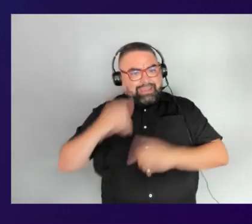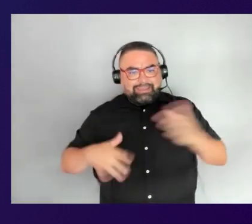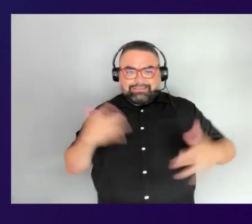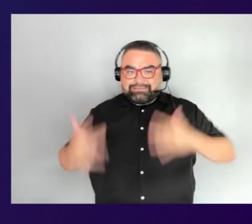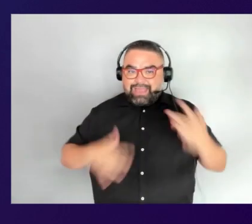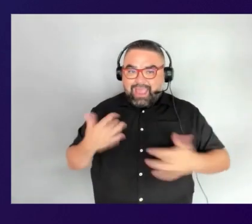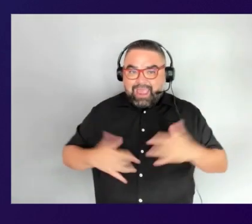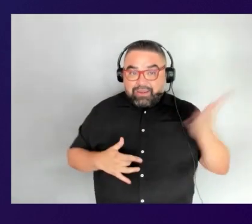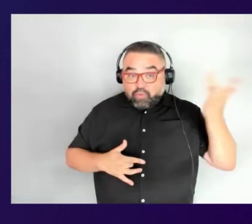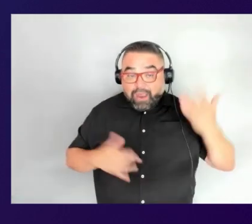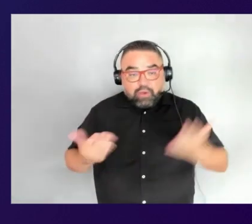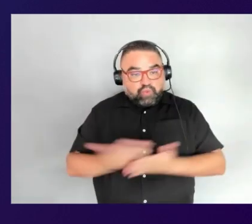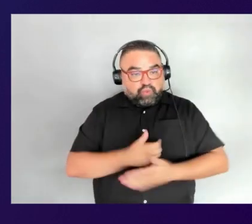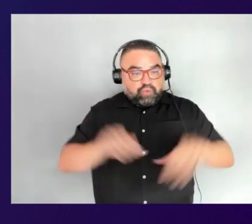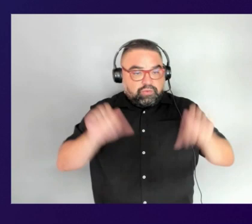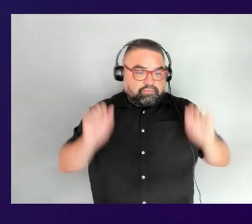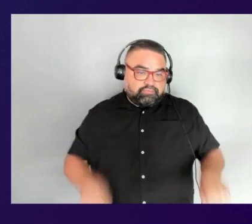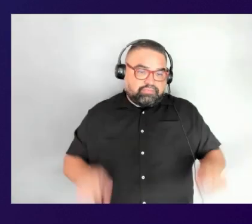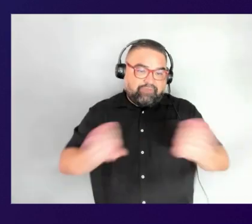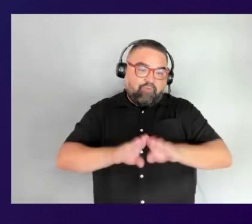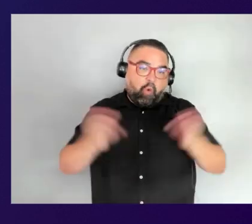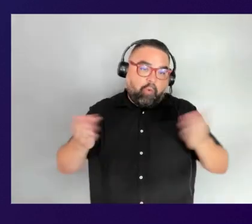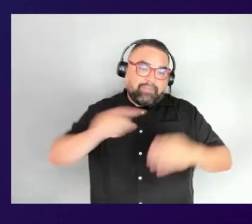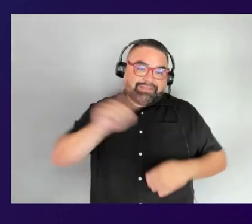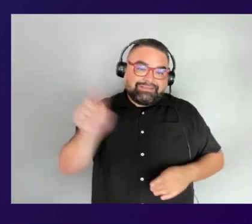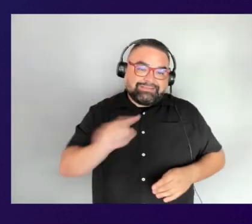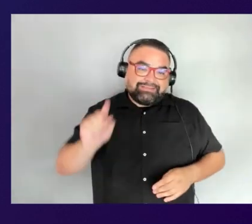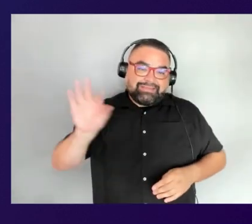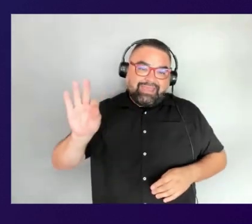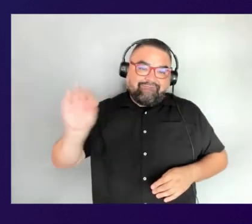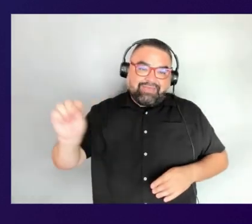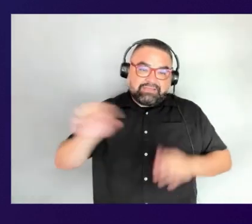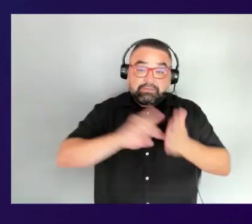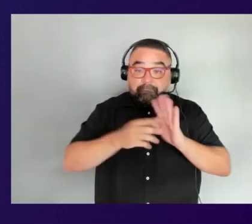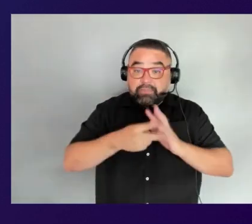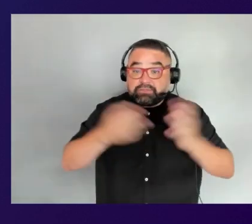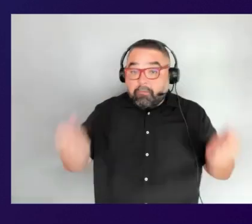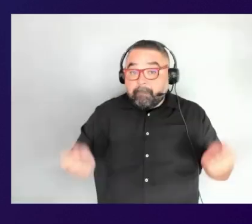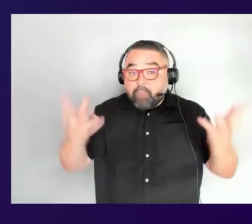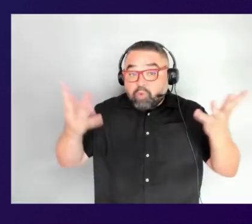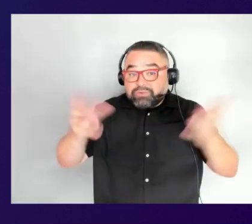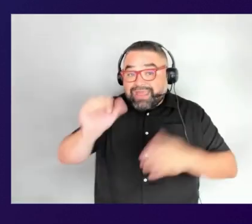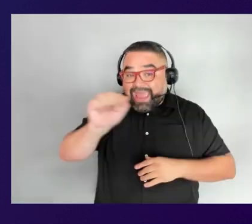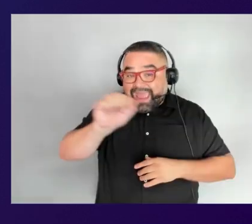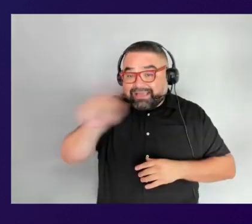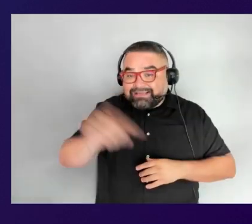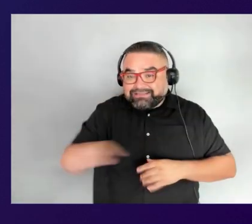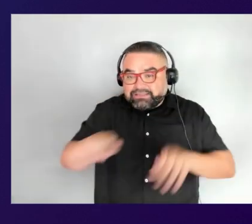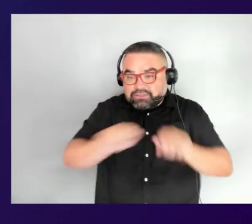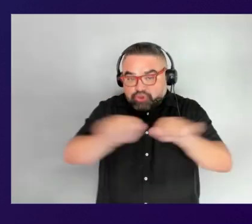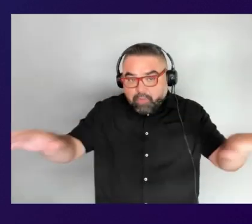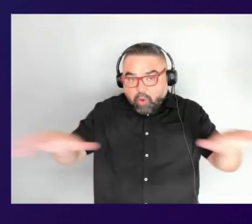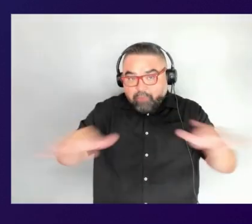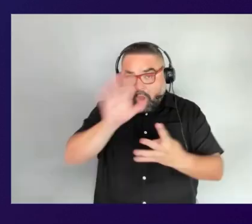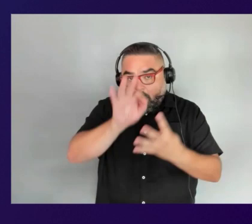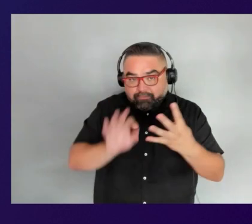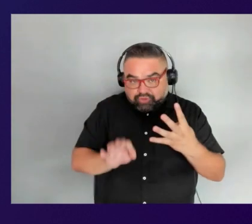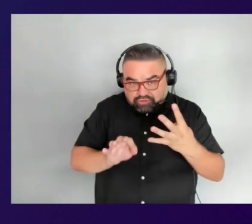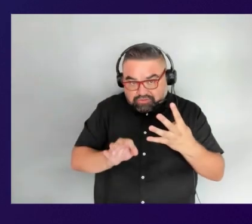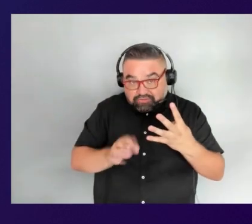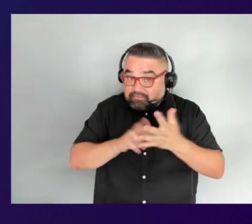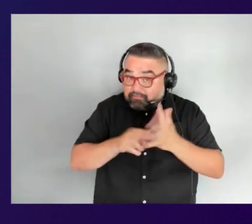Amazon FSx for OpenZFS, which is a multi-AZ deployment option. So with the multi-AZ deployment option, customers